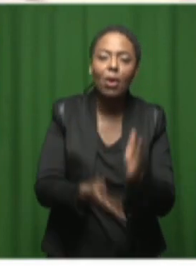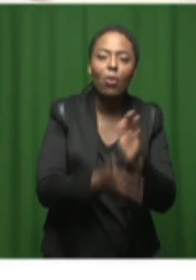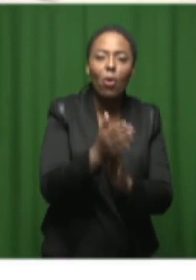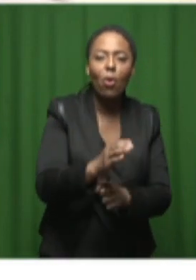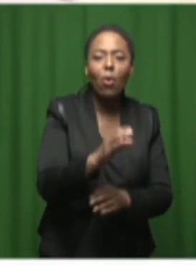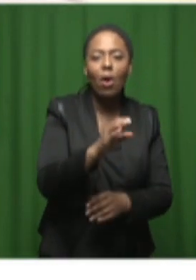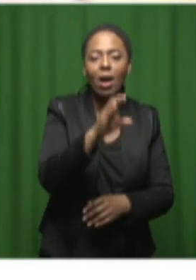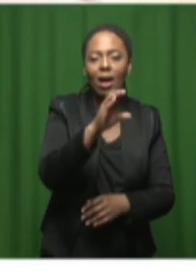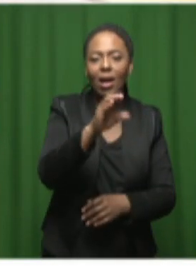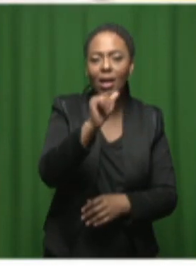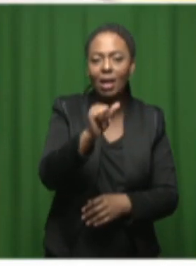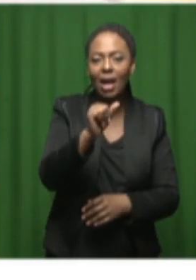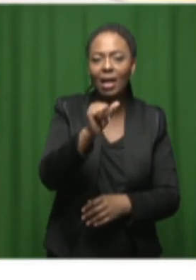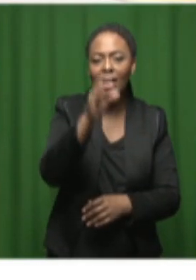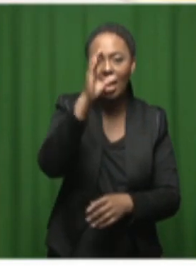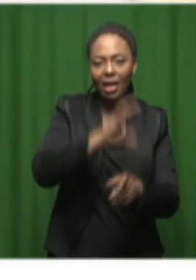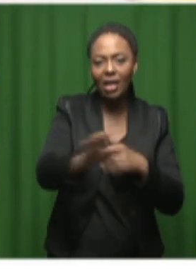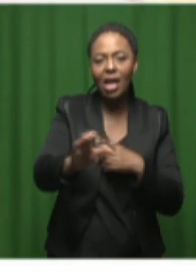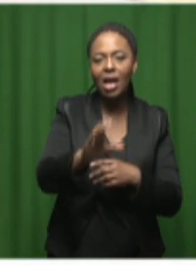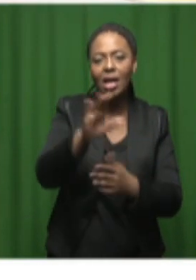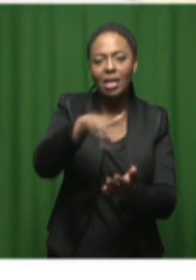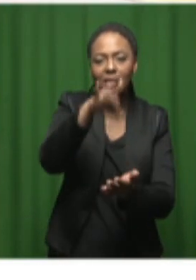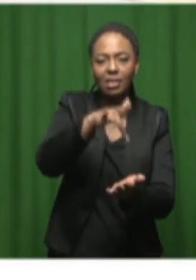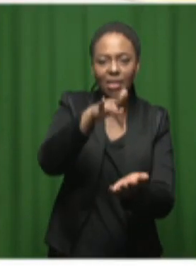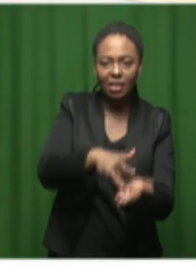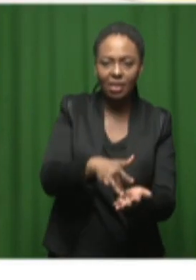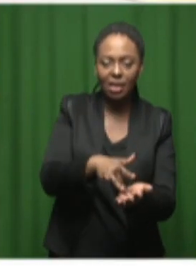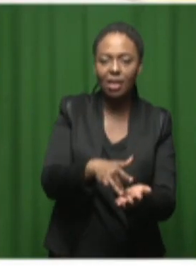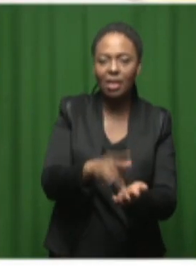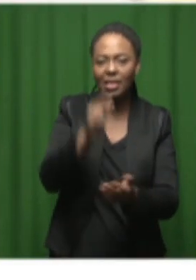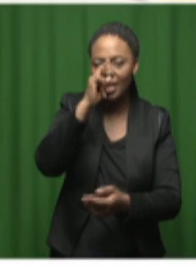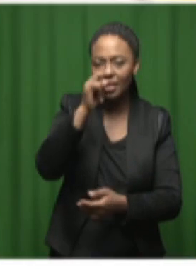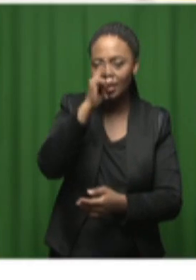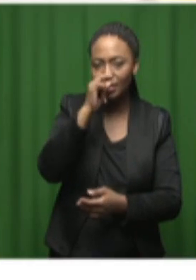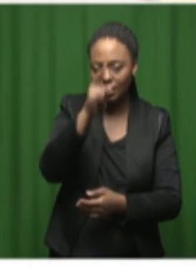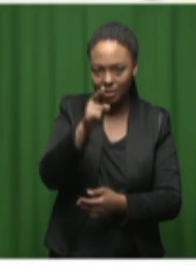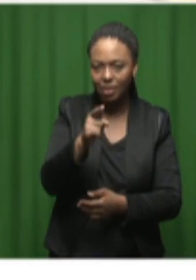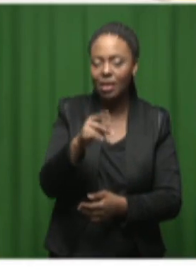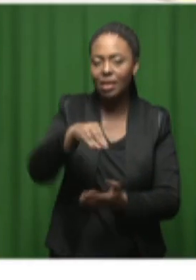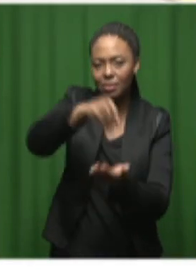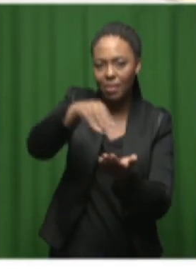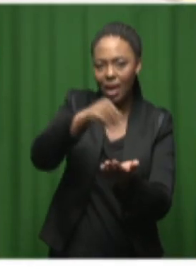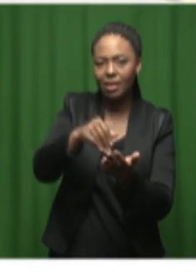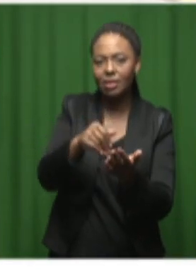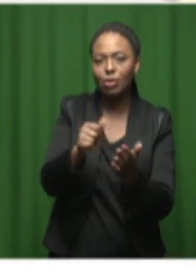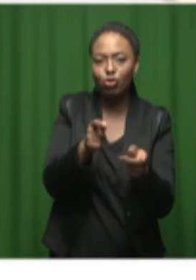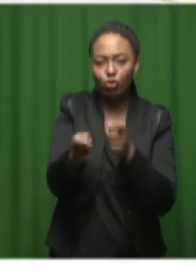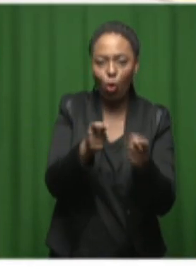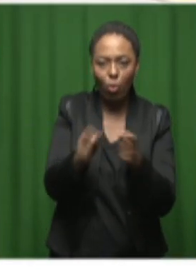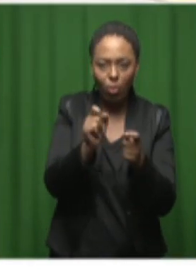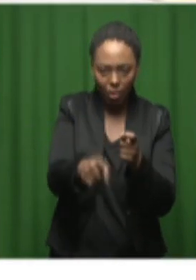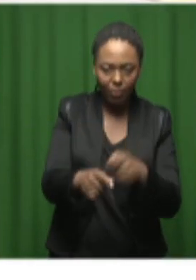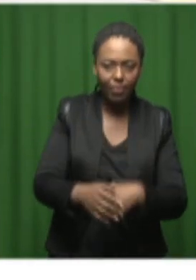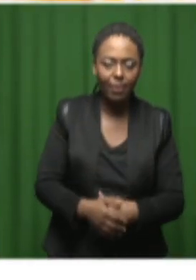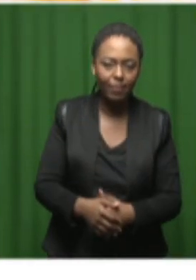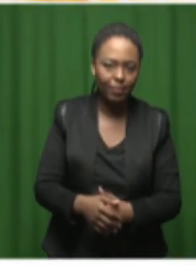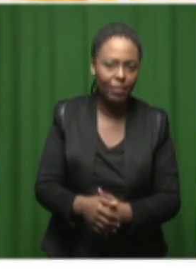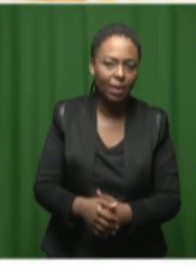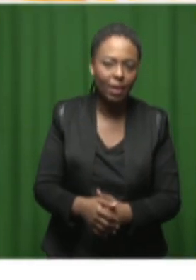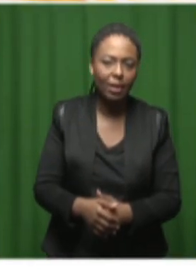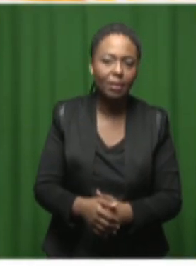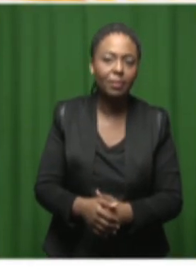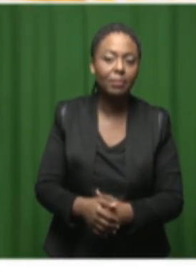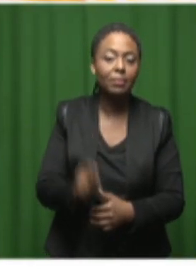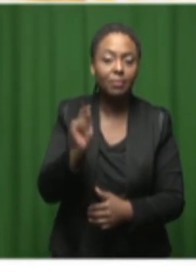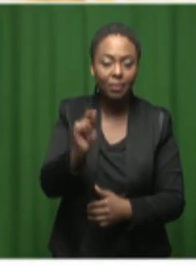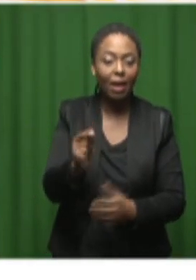you know Career Center in Randburg on Bramfisher Drive. There's a spice market there. There's also like a Chinese shop where they sell a lot